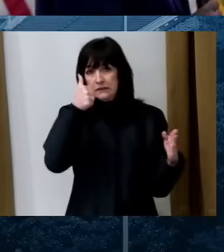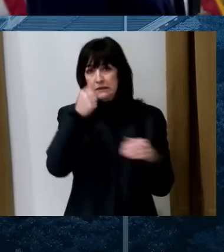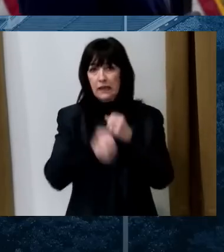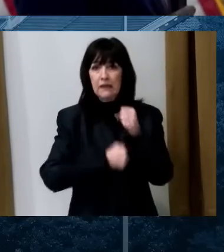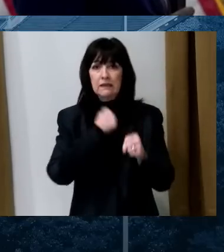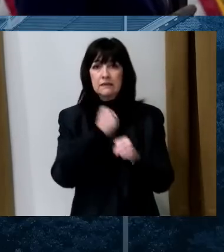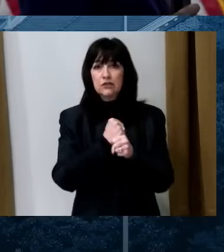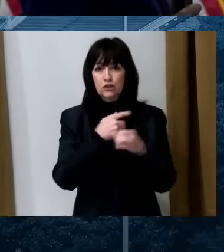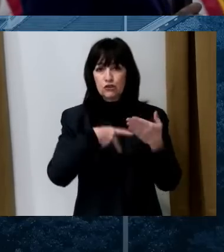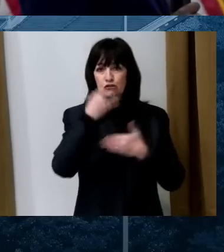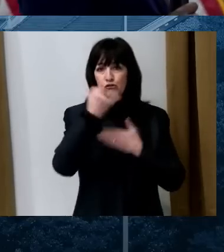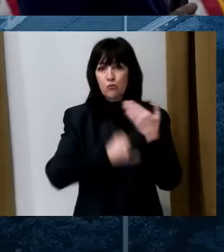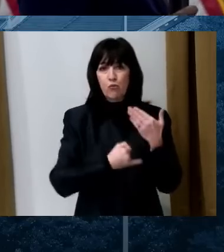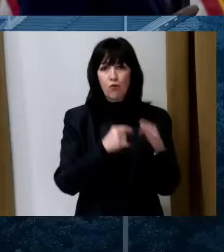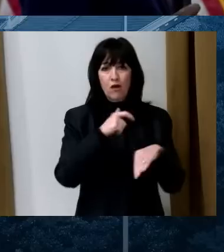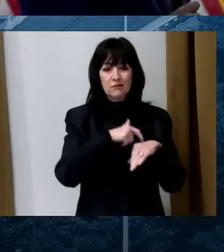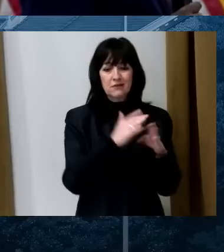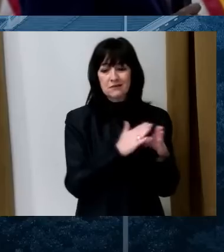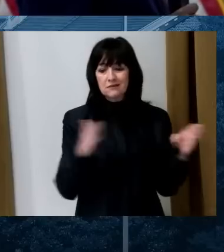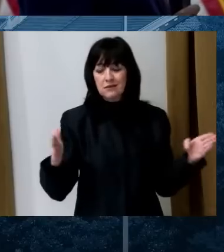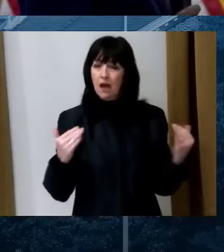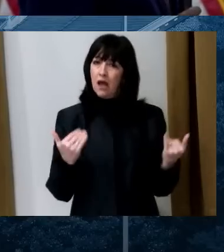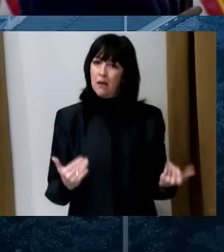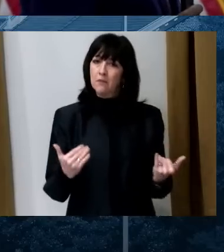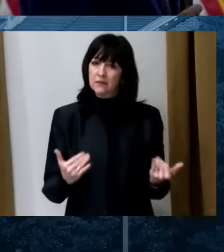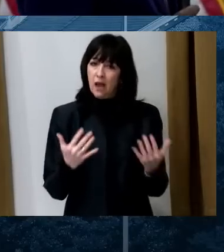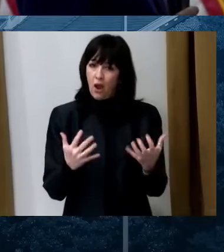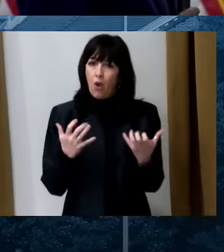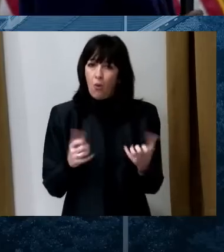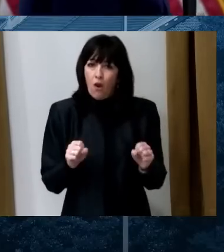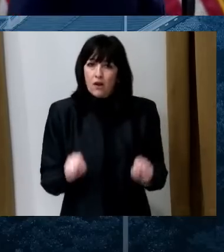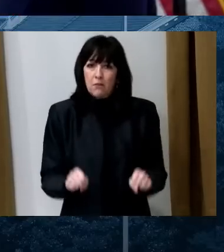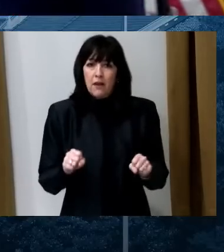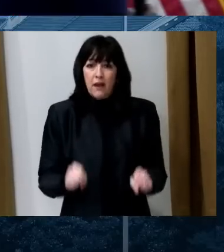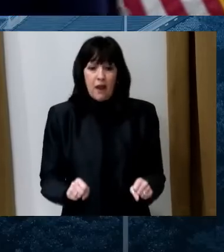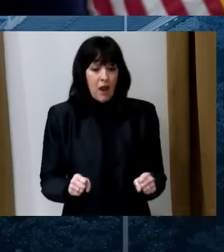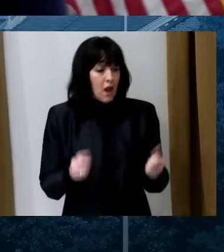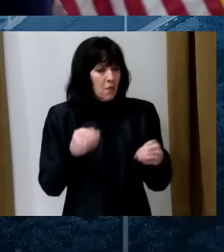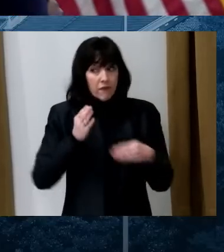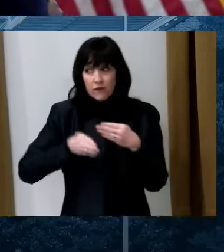at this point, we should be ready to cut ribbons on those facilities, hopefully by next year.